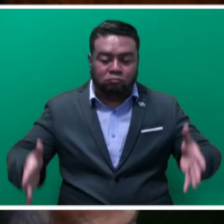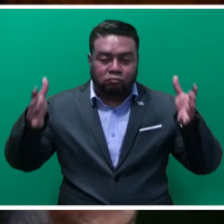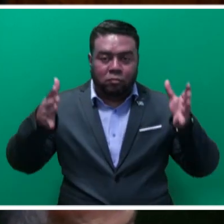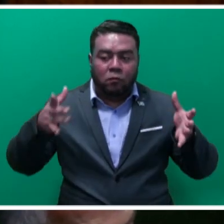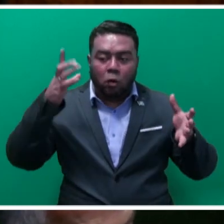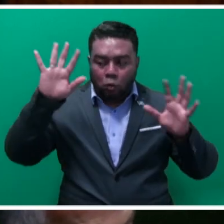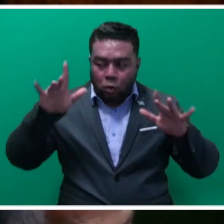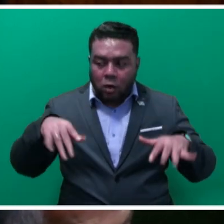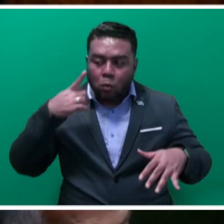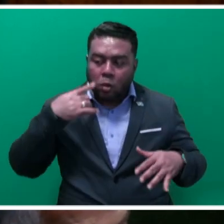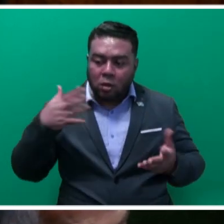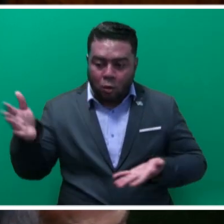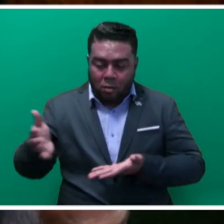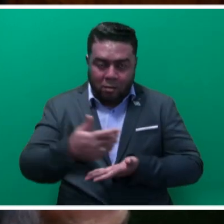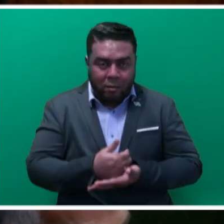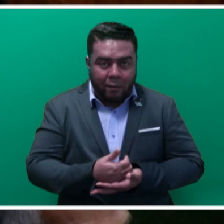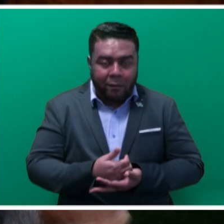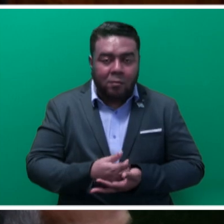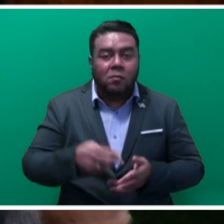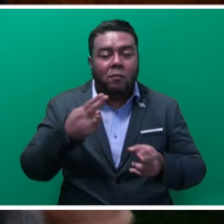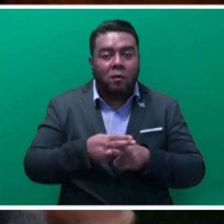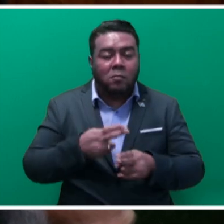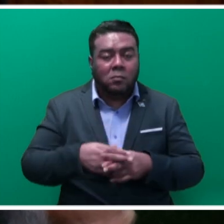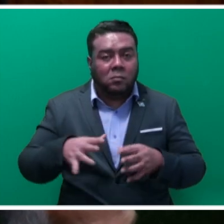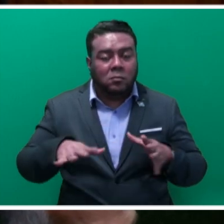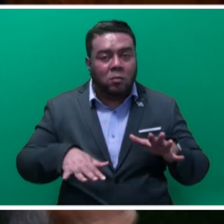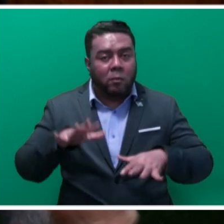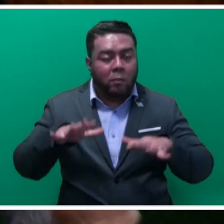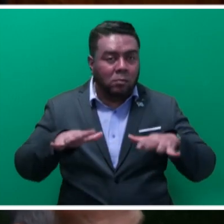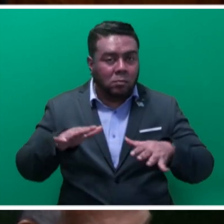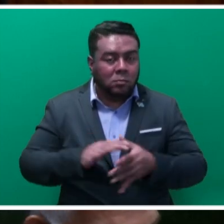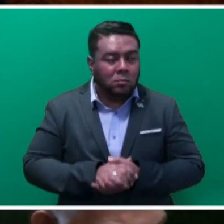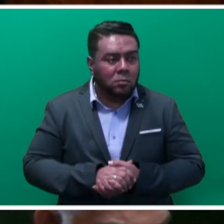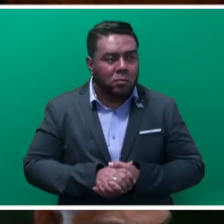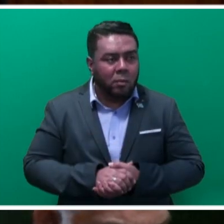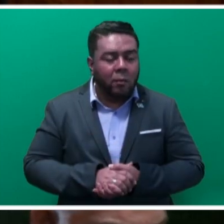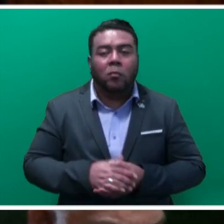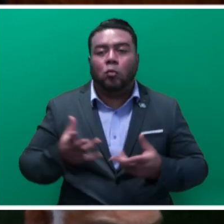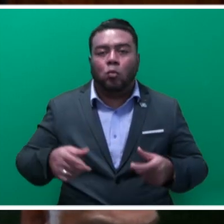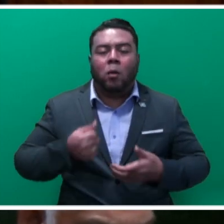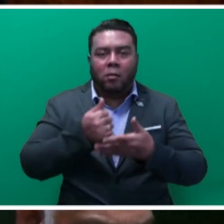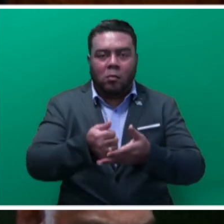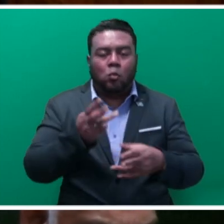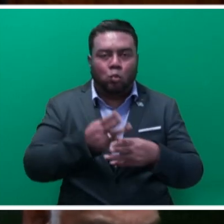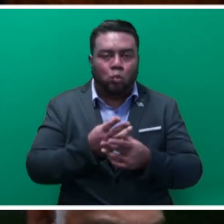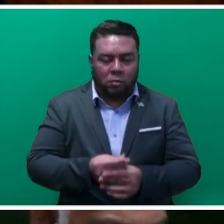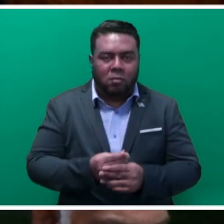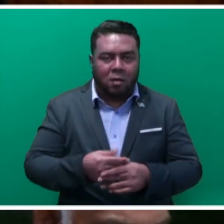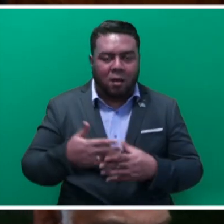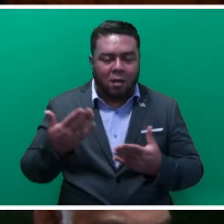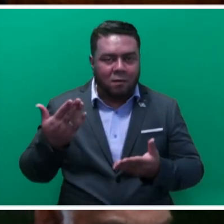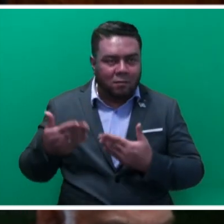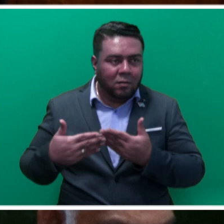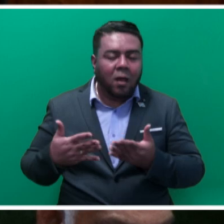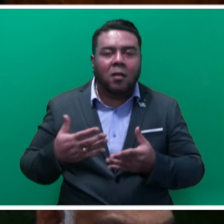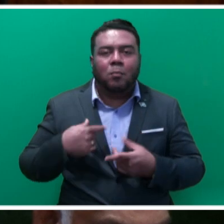harvesting. The farm sheds and water supply was provided to assist with the harvesting, processing, and